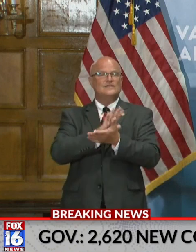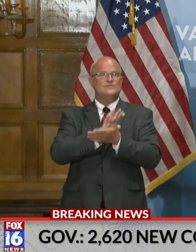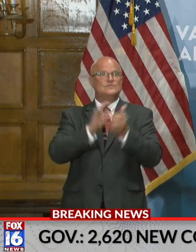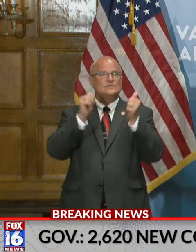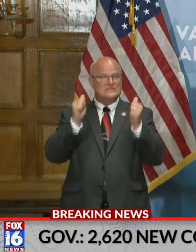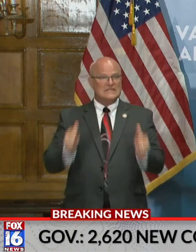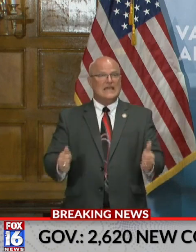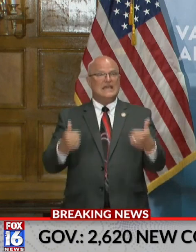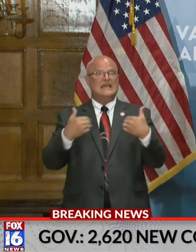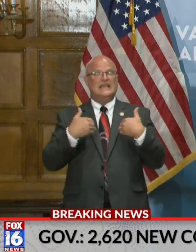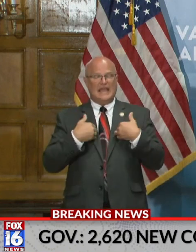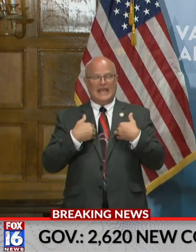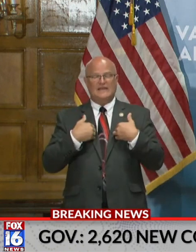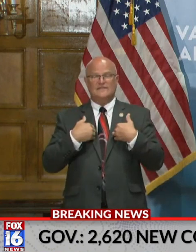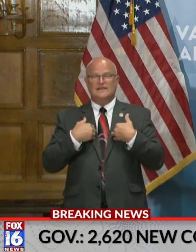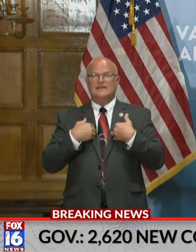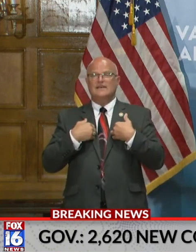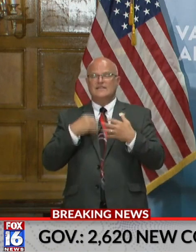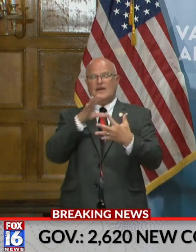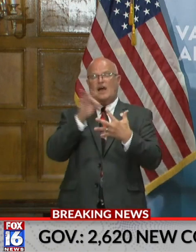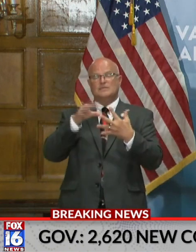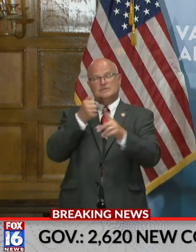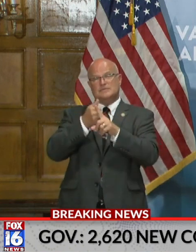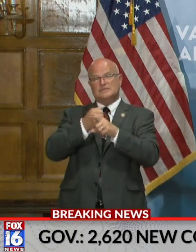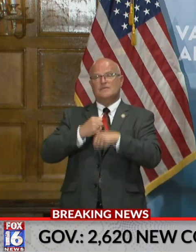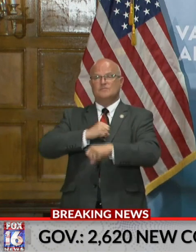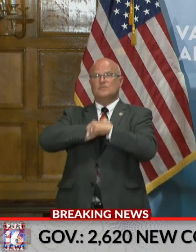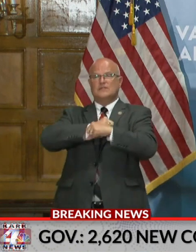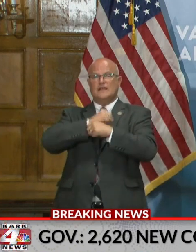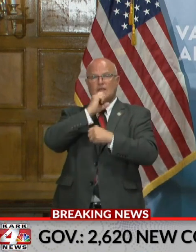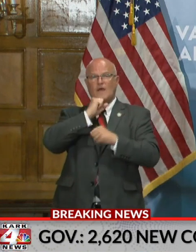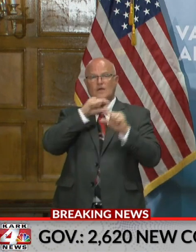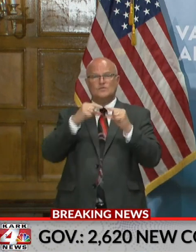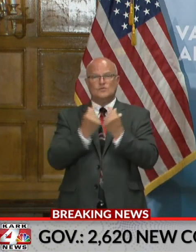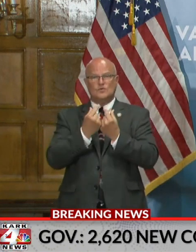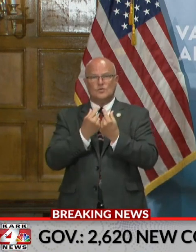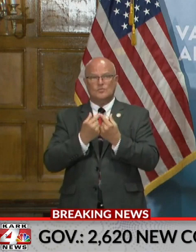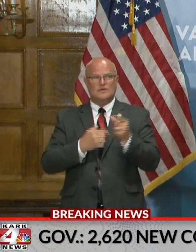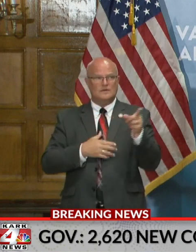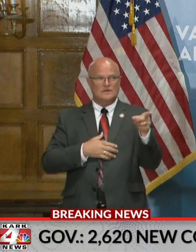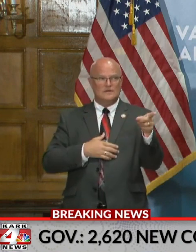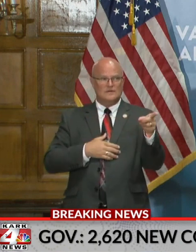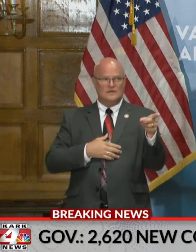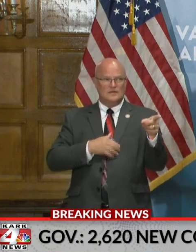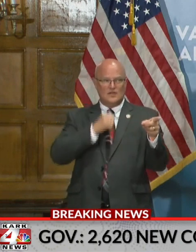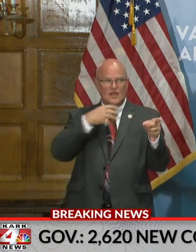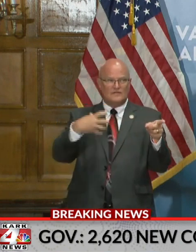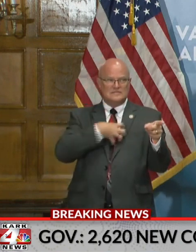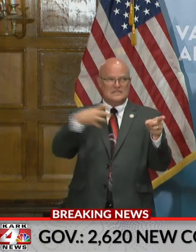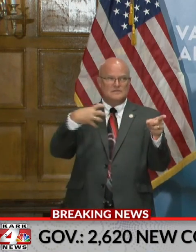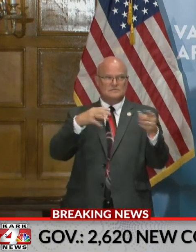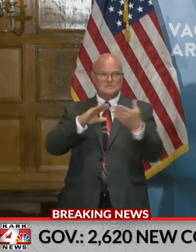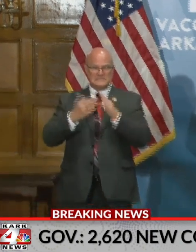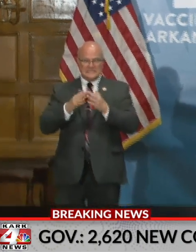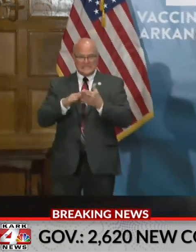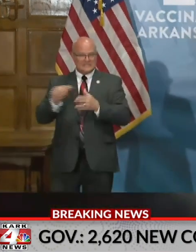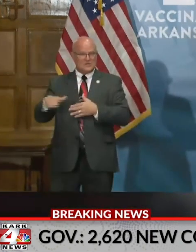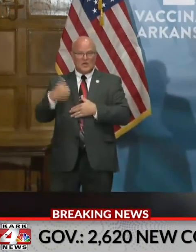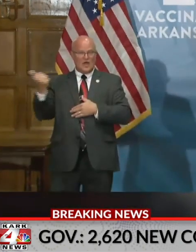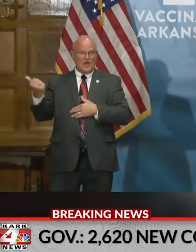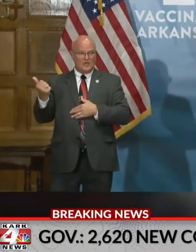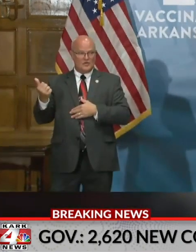can have the option to protect that age group. It sounds like you don't have any objection to like cities or